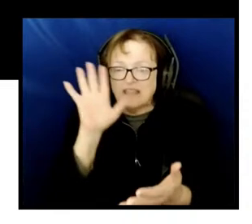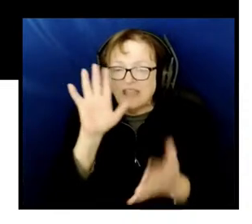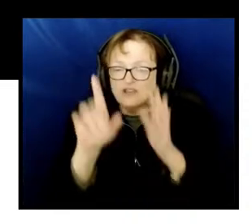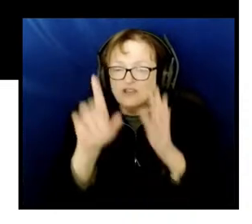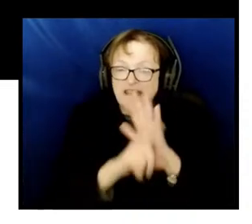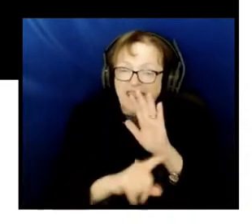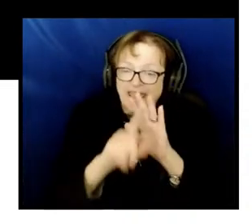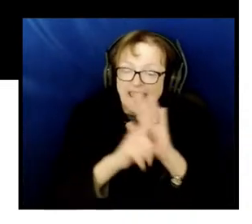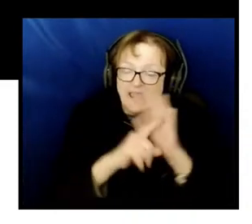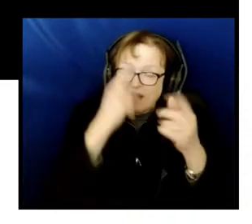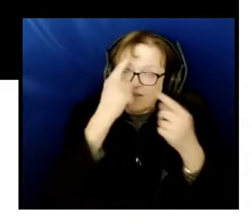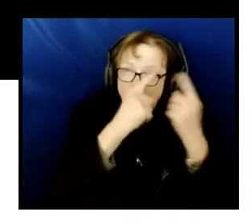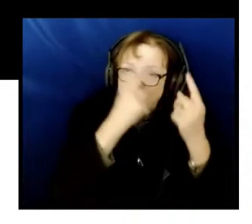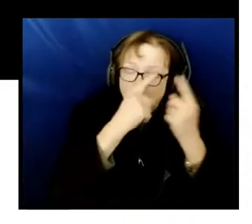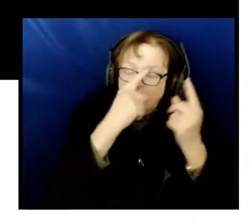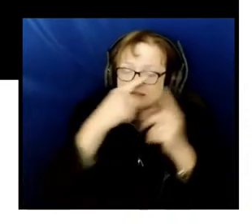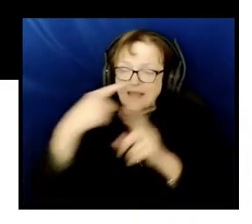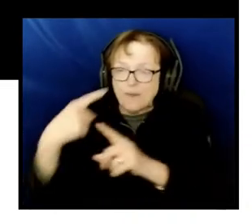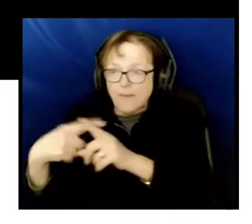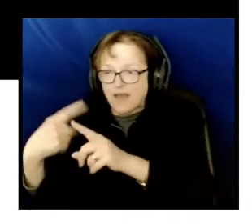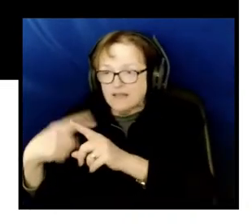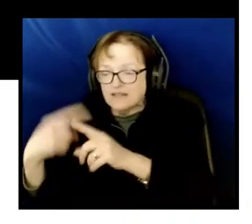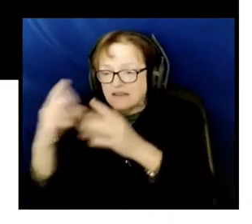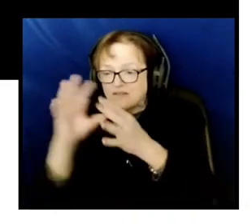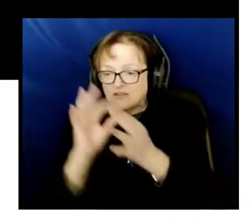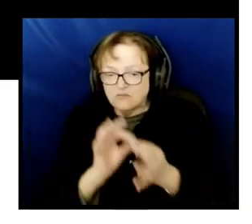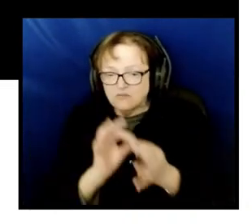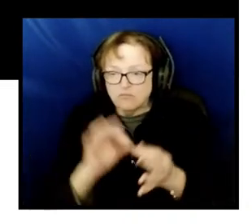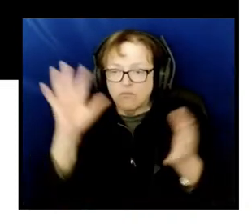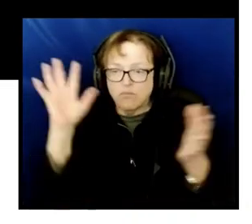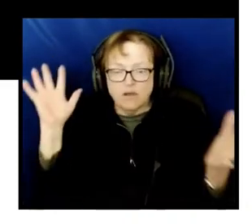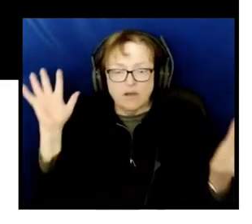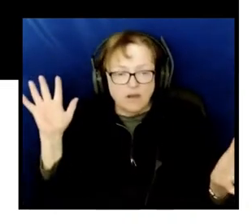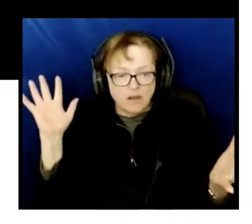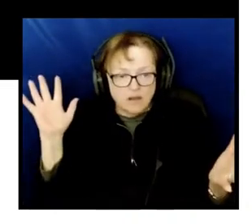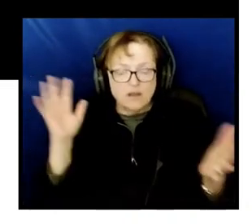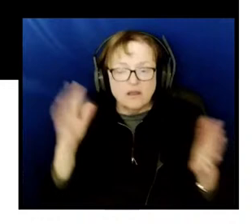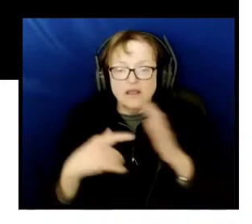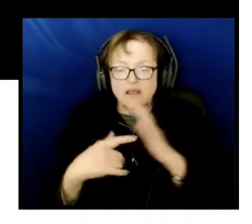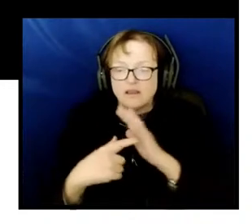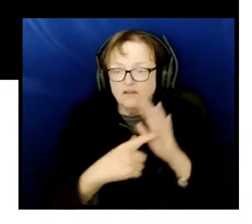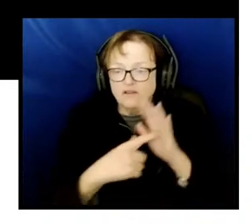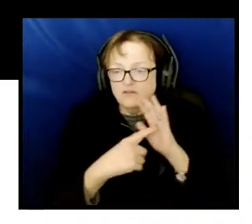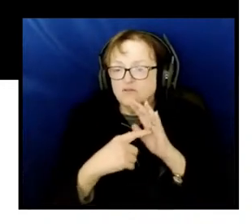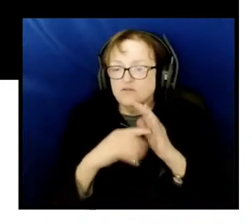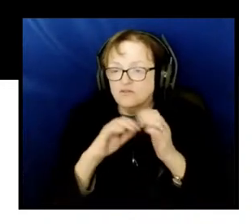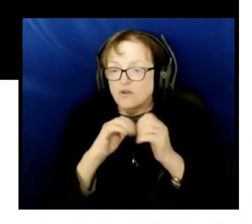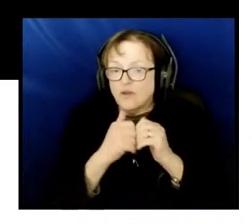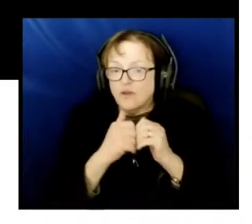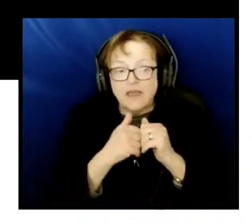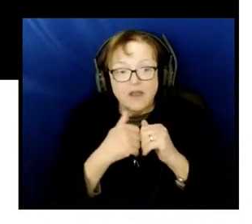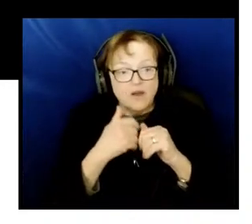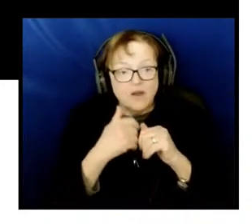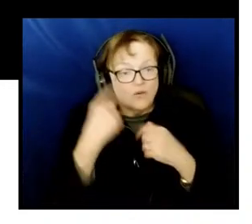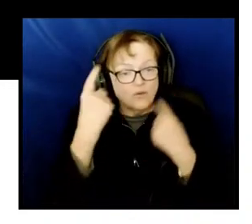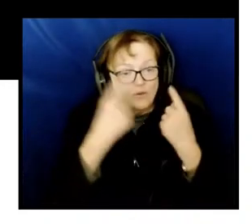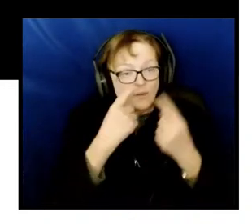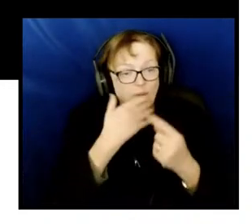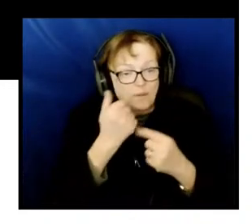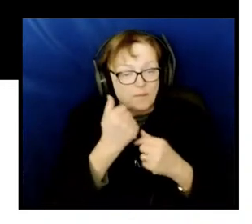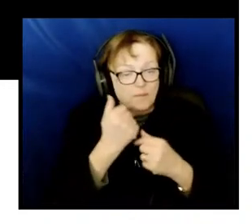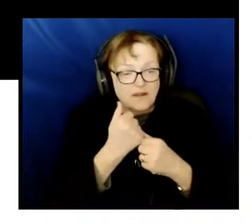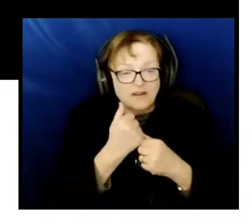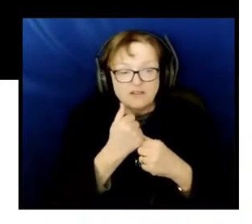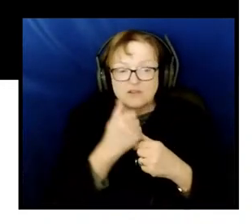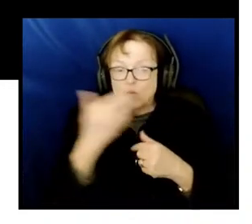your positive thoughts and understand what are the tools that you can utilize to distract yourself from the negative. So we have three different pods. We